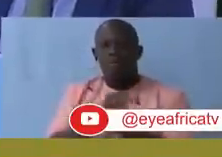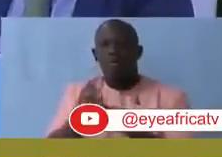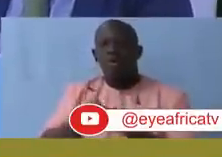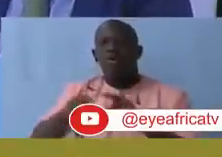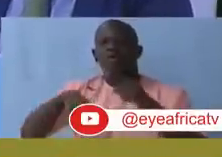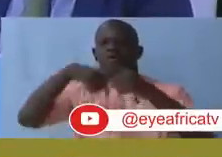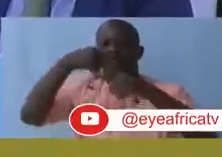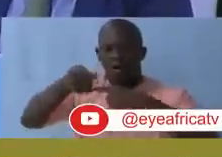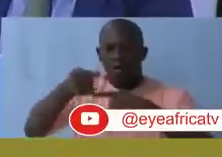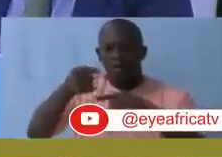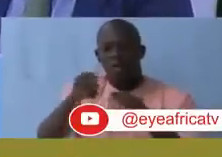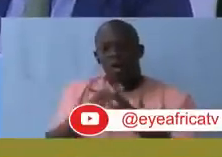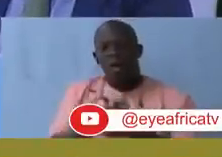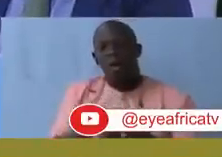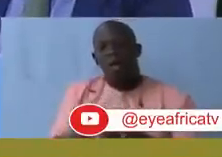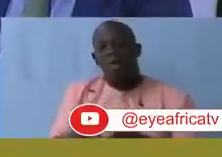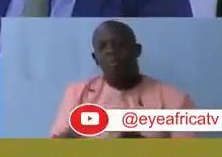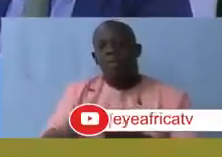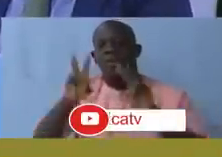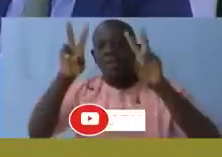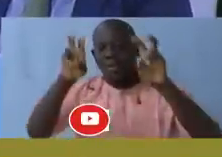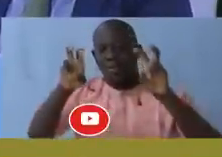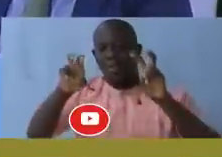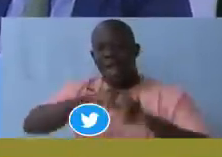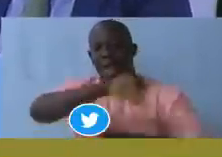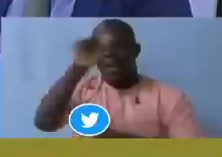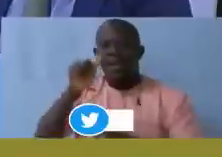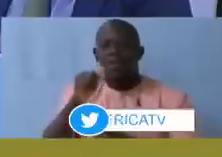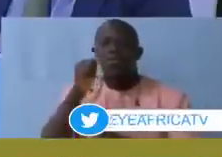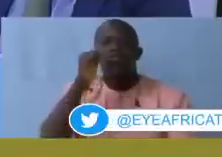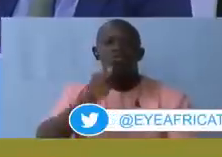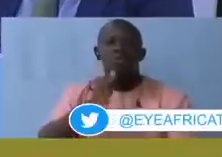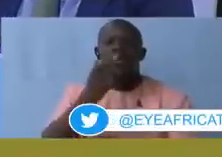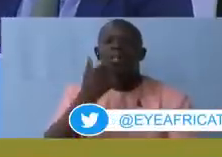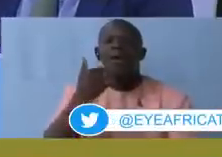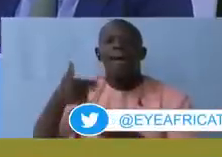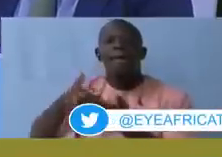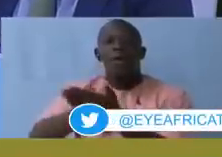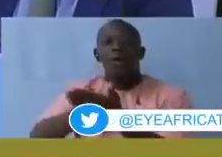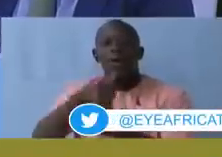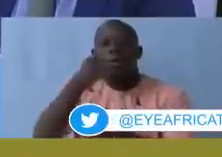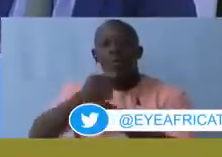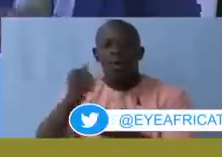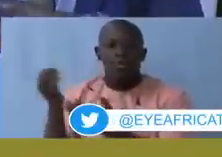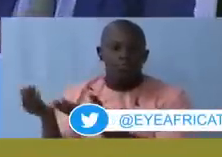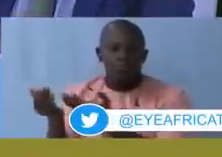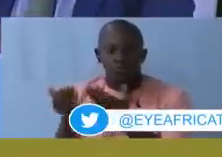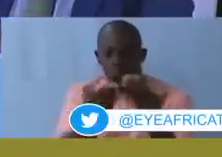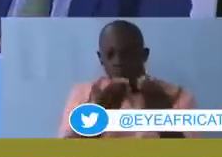for testing and carrying samples outside the country.